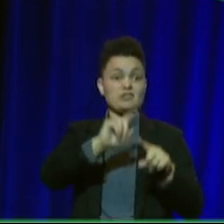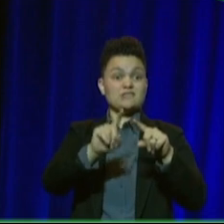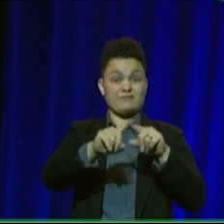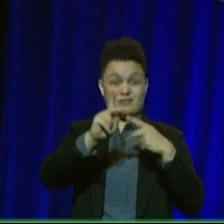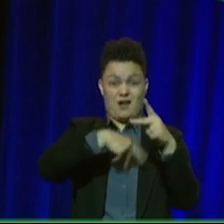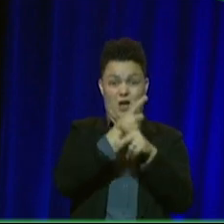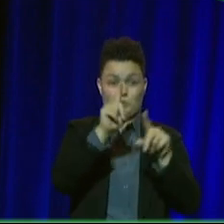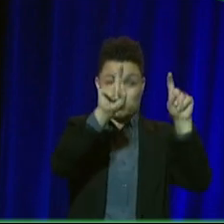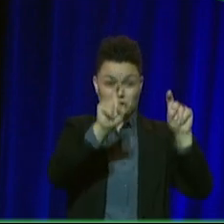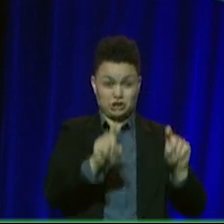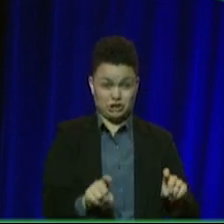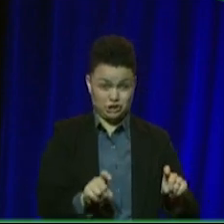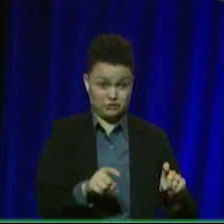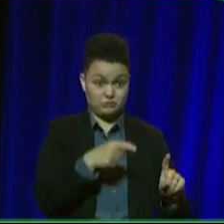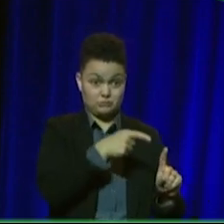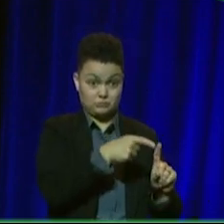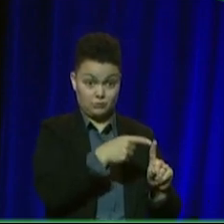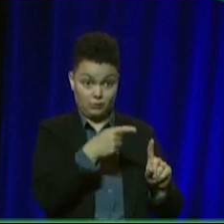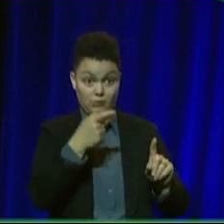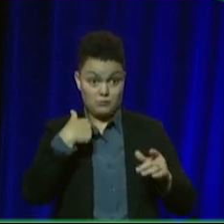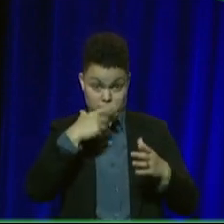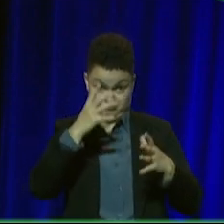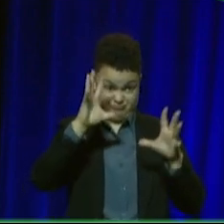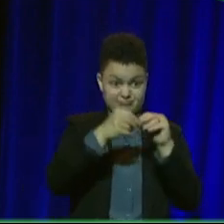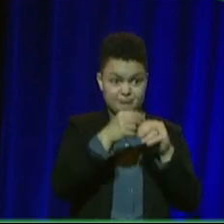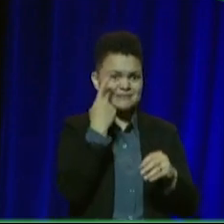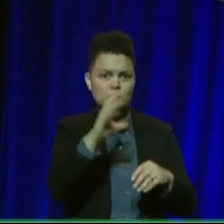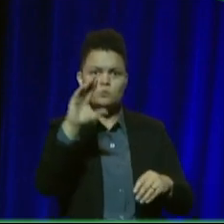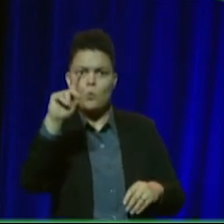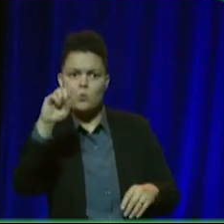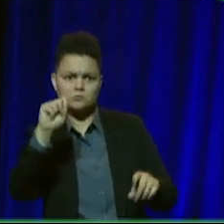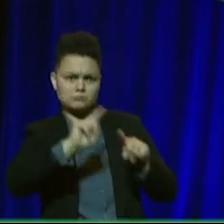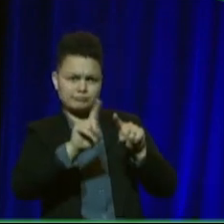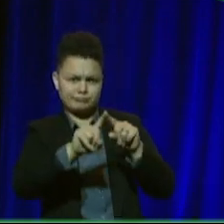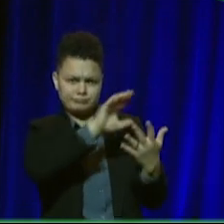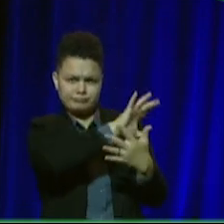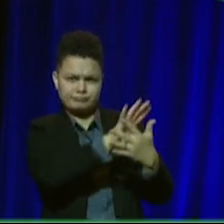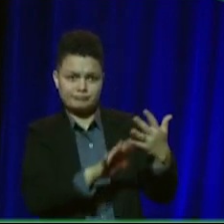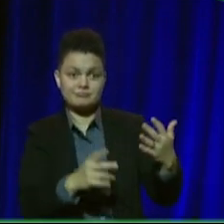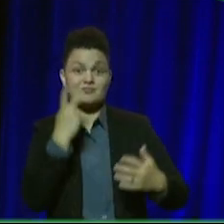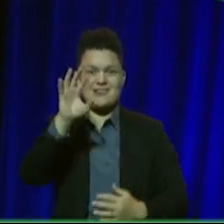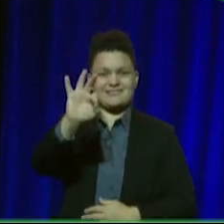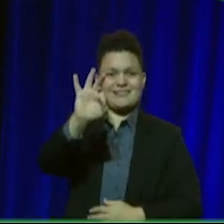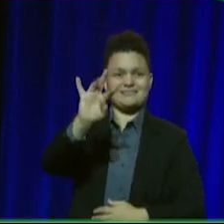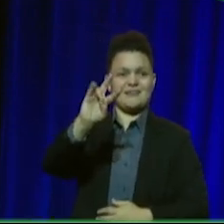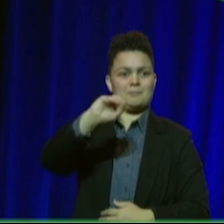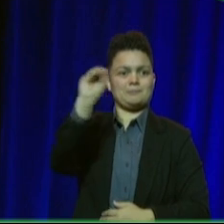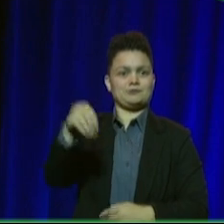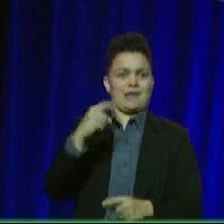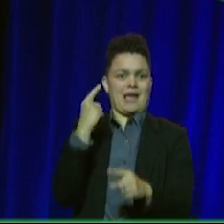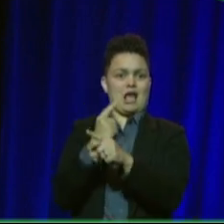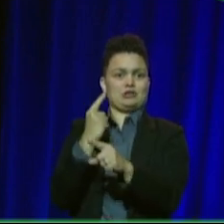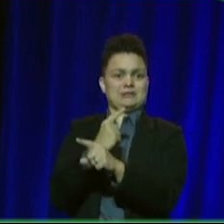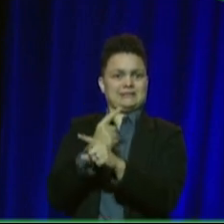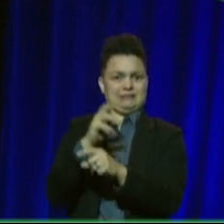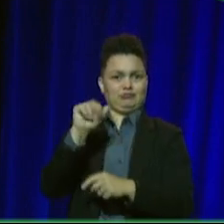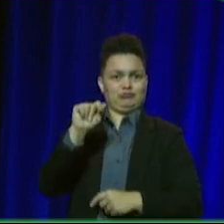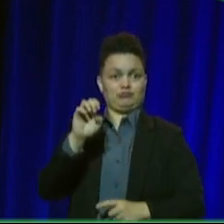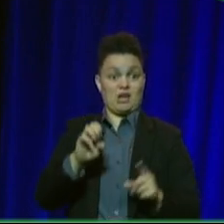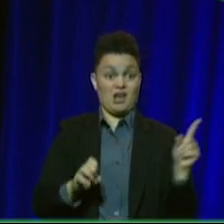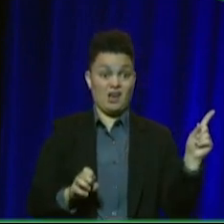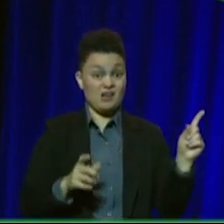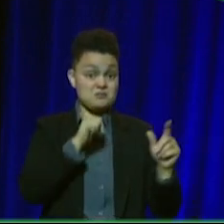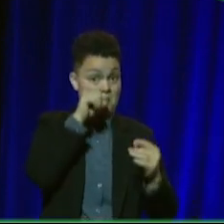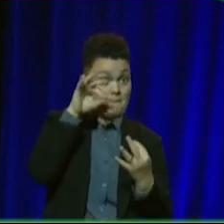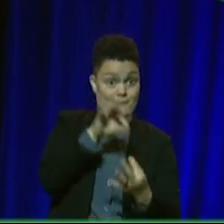including code, we were able to get to about a 97% accuracy rate. Now, that's not perfect, but it's a lot better